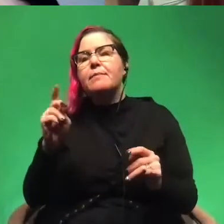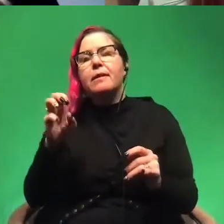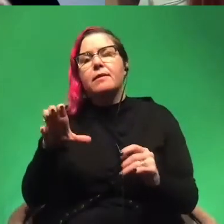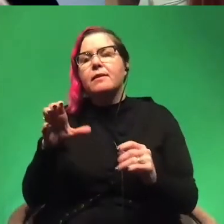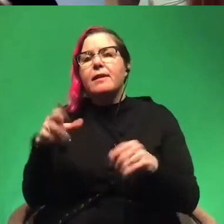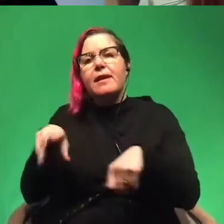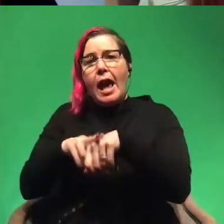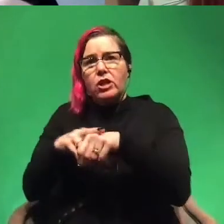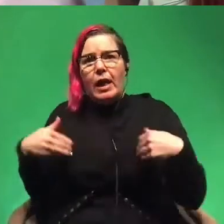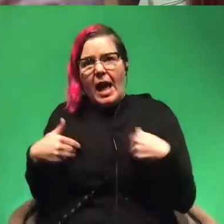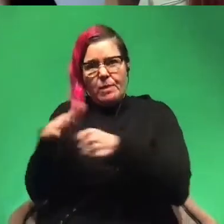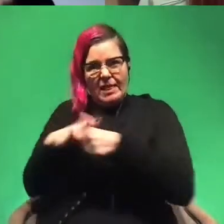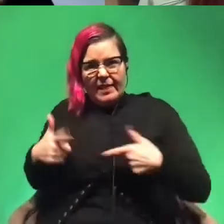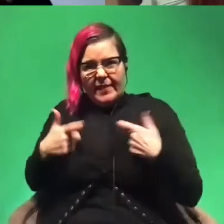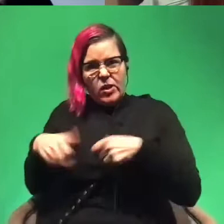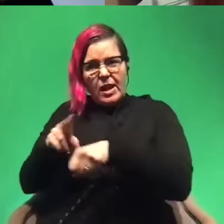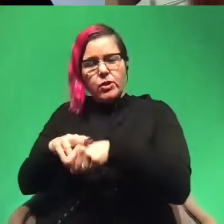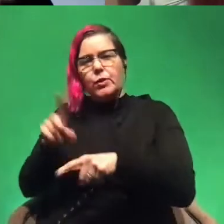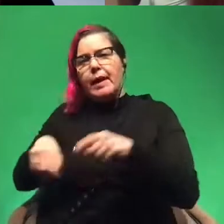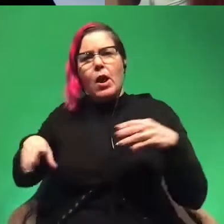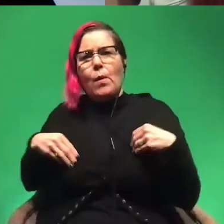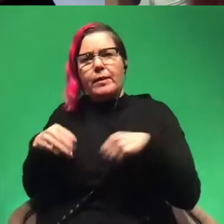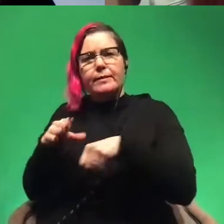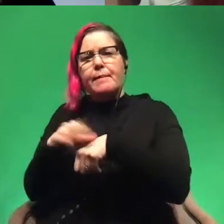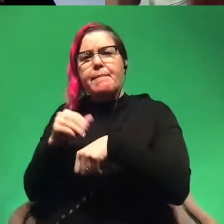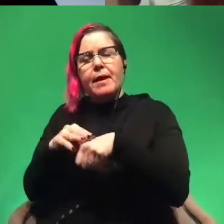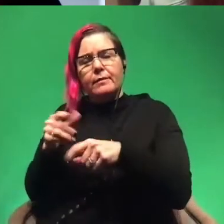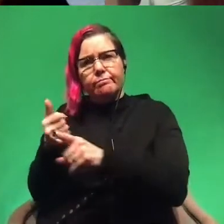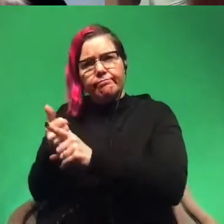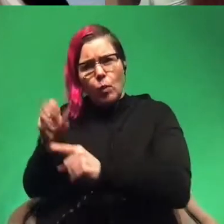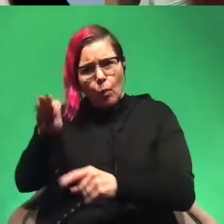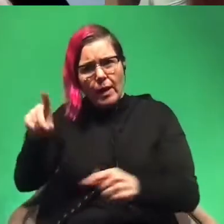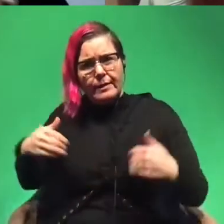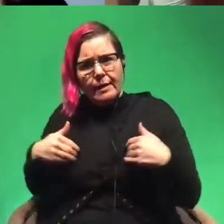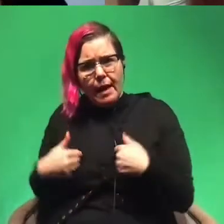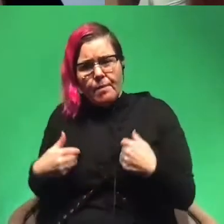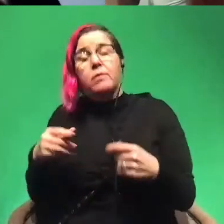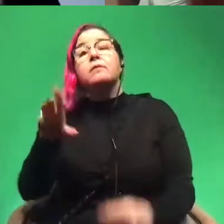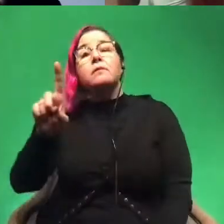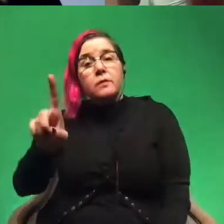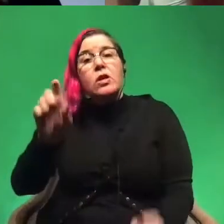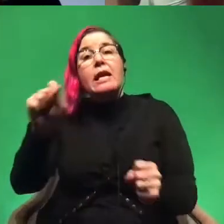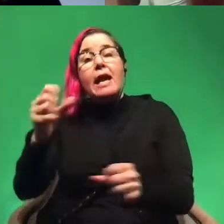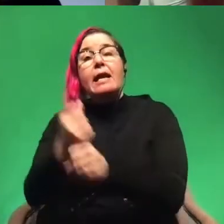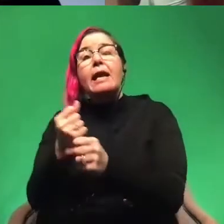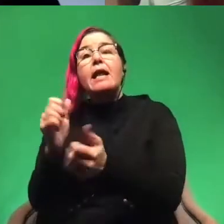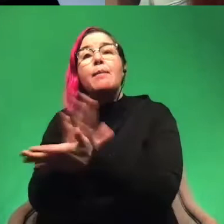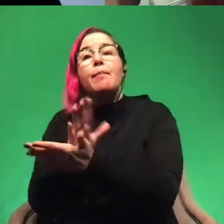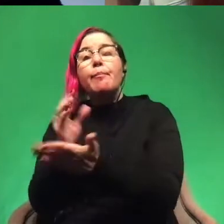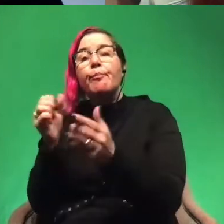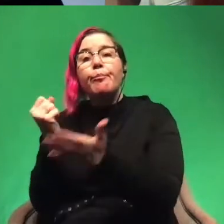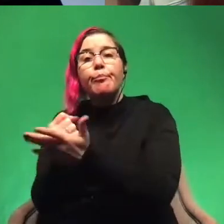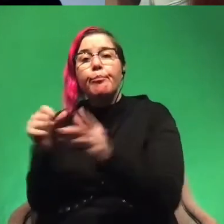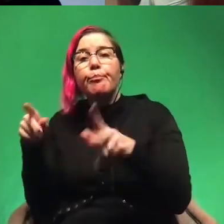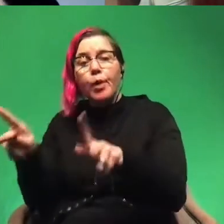animal in that part of the world, you're not allowed to own it as a pet. It's considered a wild animal. However, you can get a permit from the United States Department